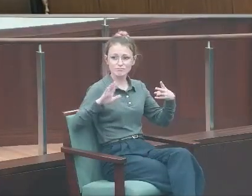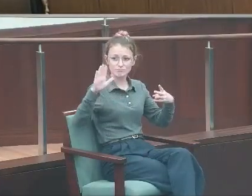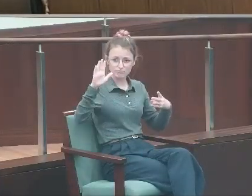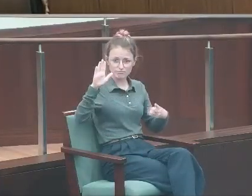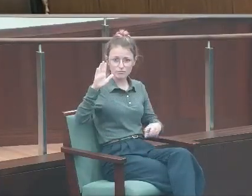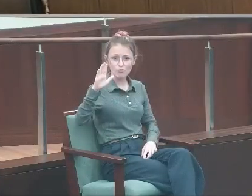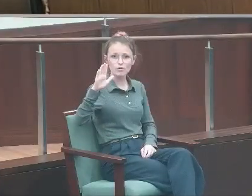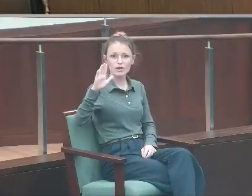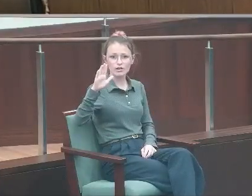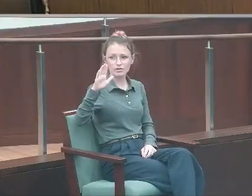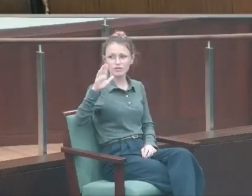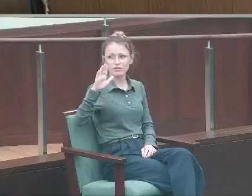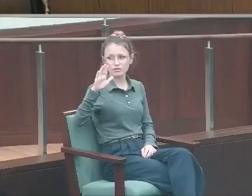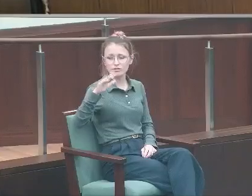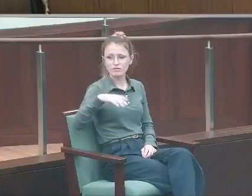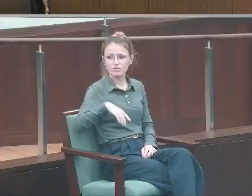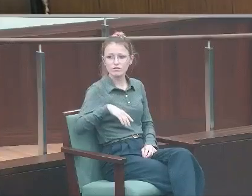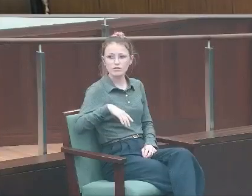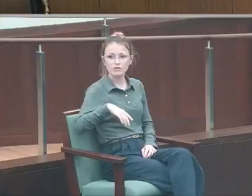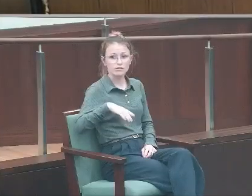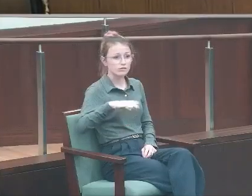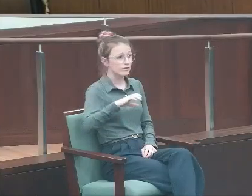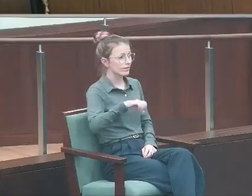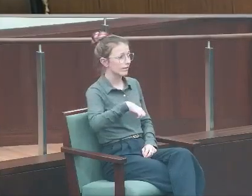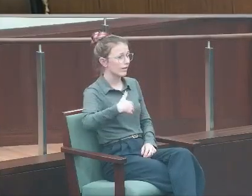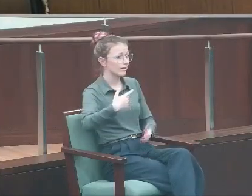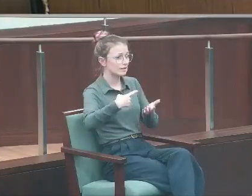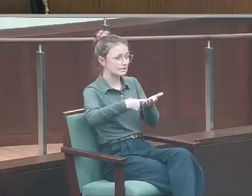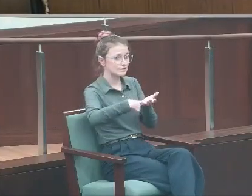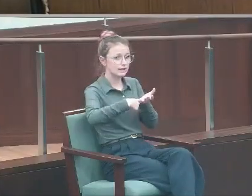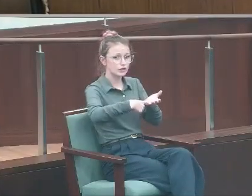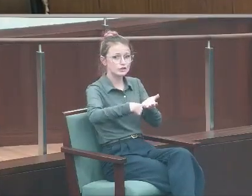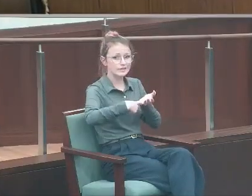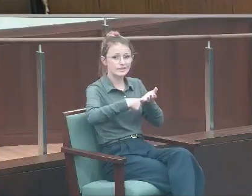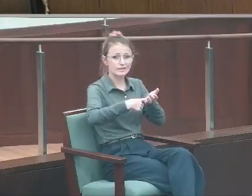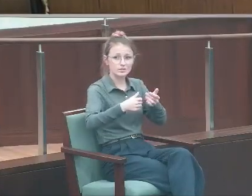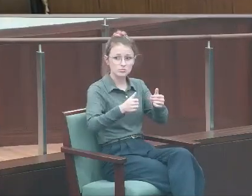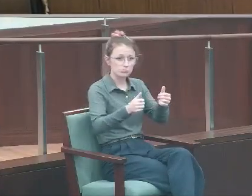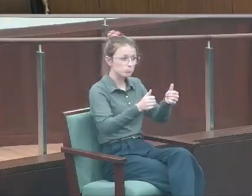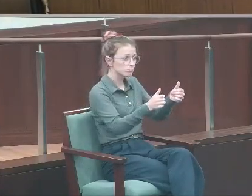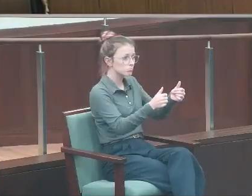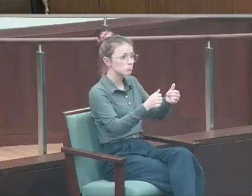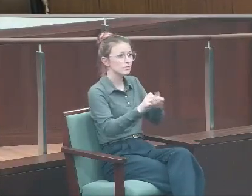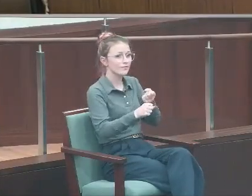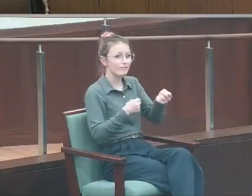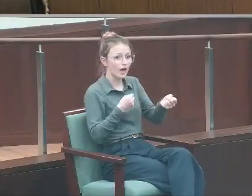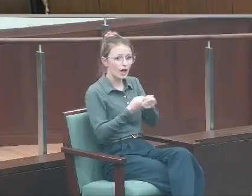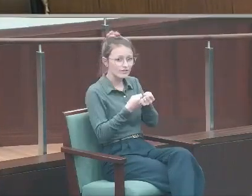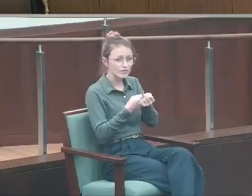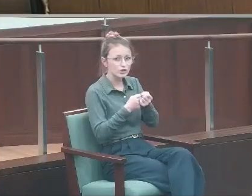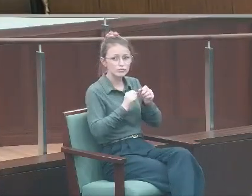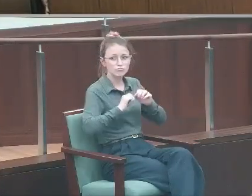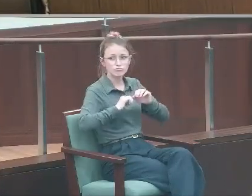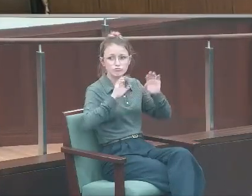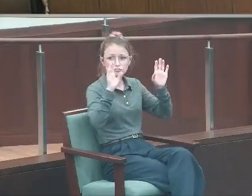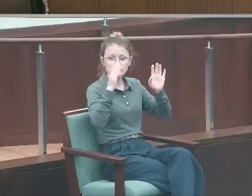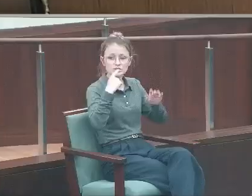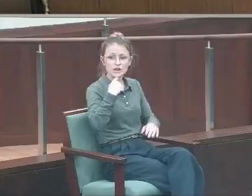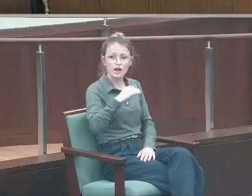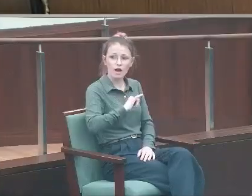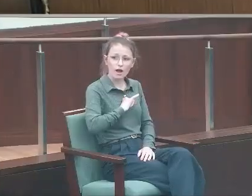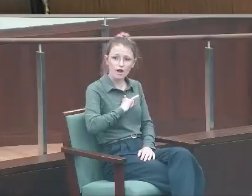It's seconded. And is there any discussion on that? Hearing none, all those in favor, please raise your hand, indicate by saying